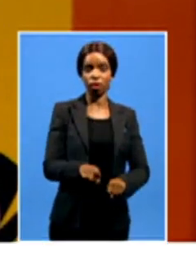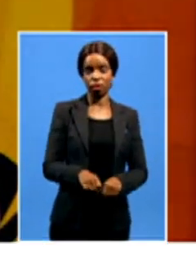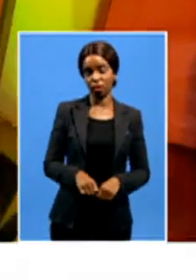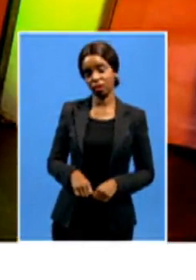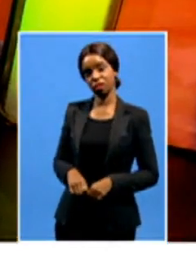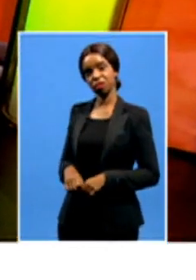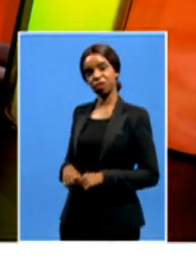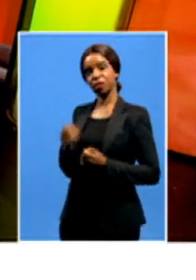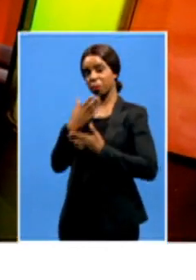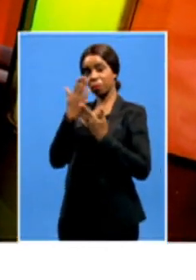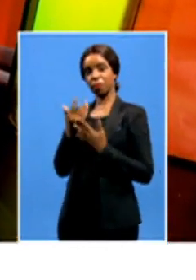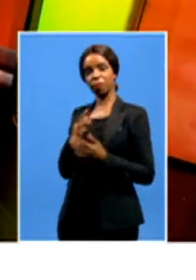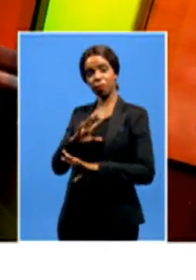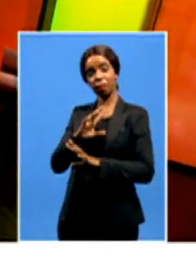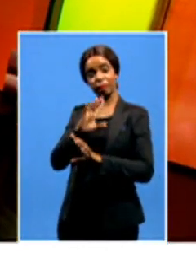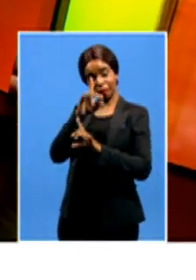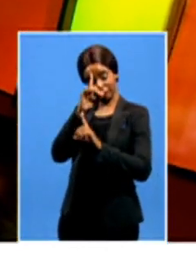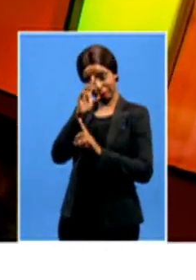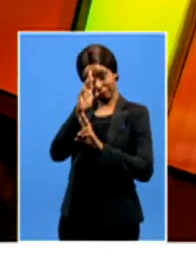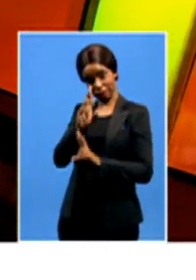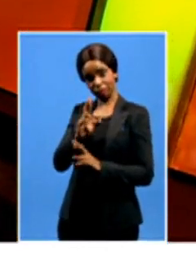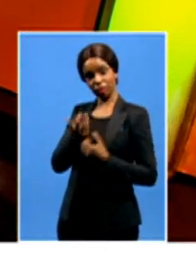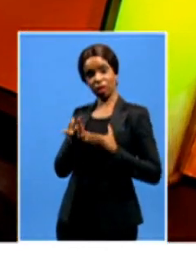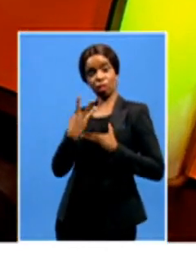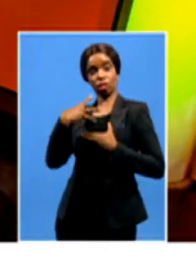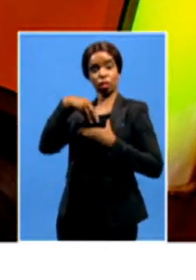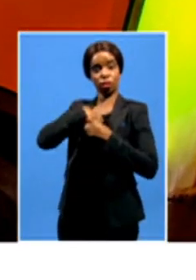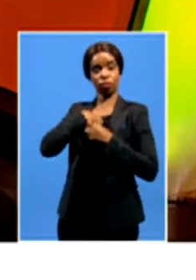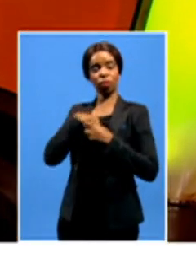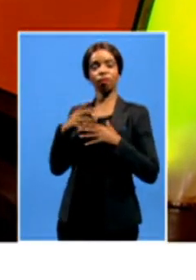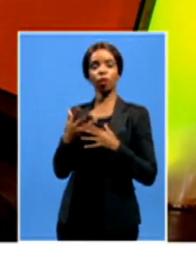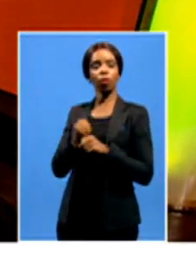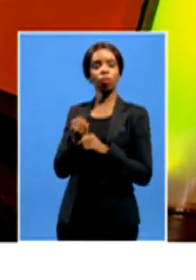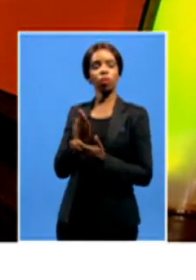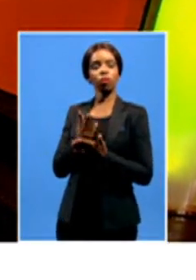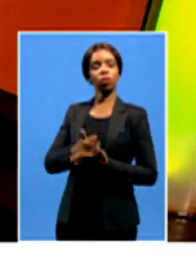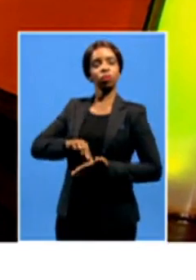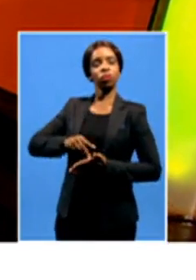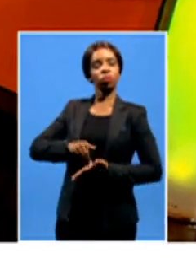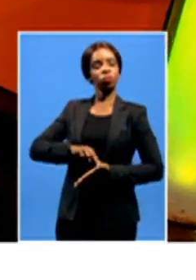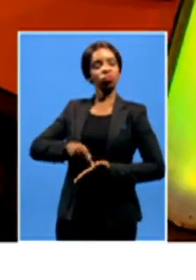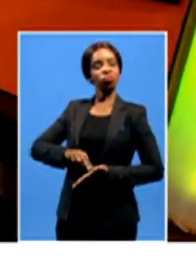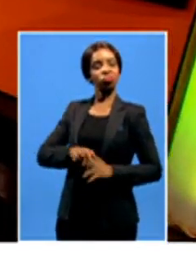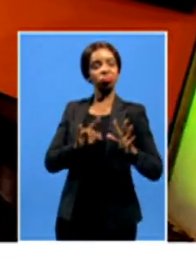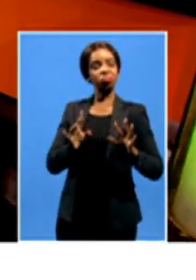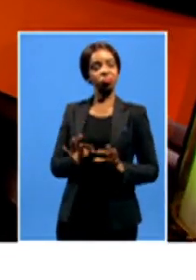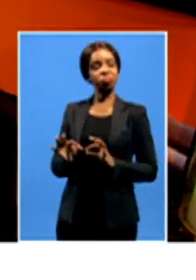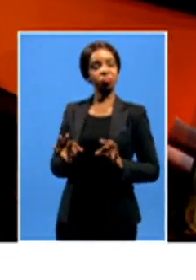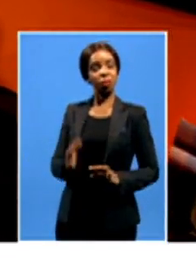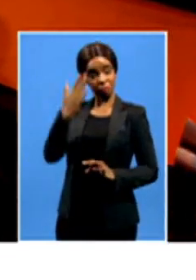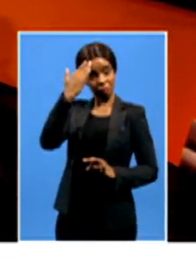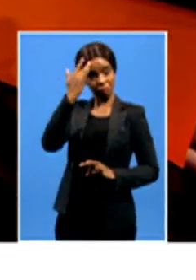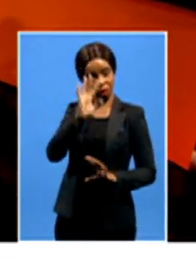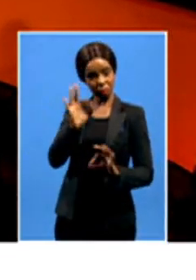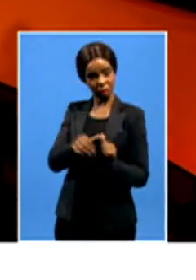of discipline that goes into your art form to make sure that you choreograph your moves and that you stay in the right frame of mind.